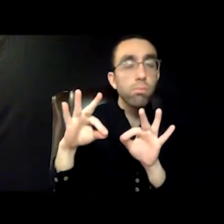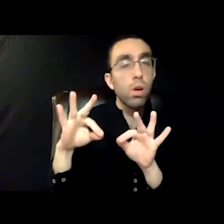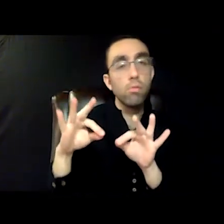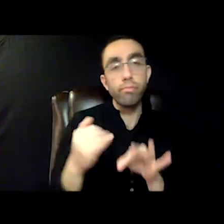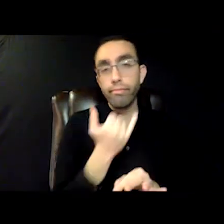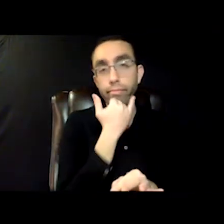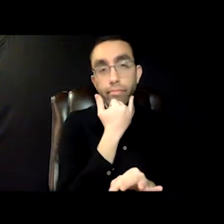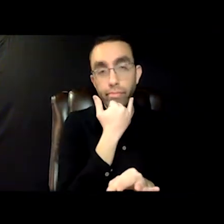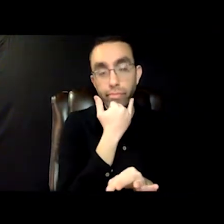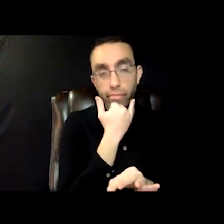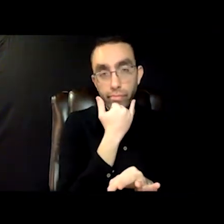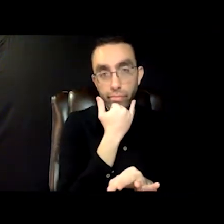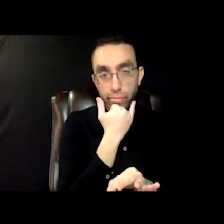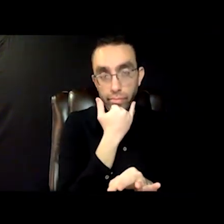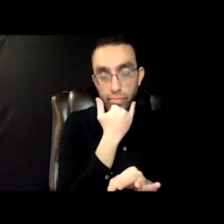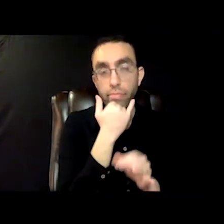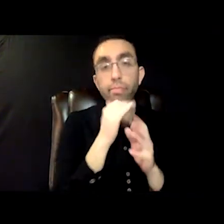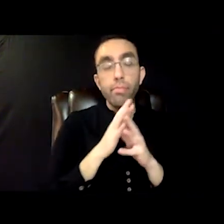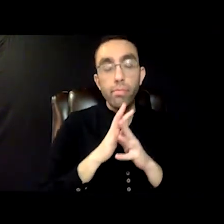story.